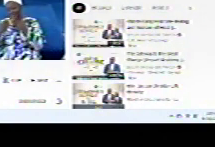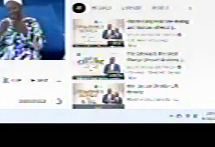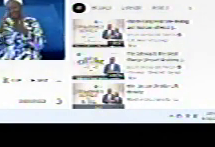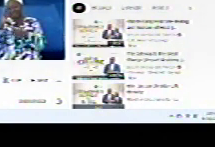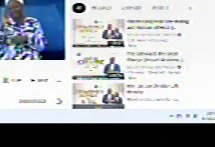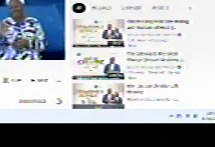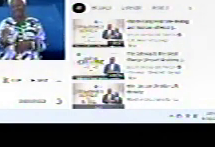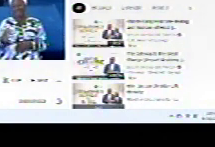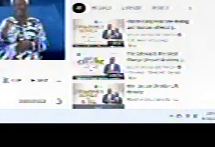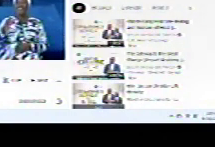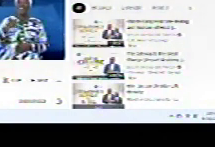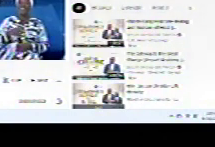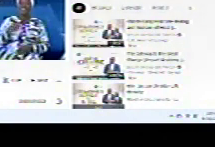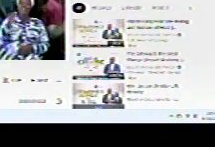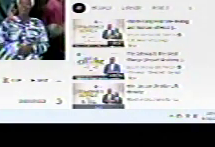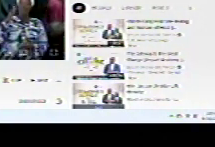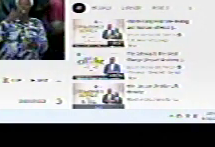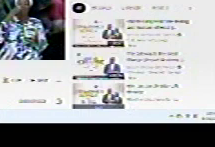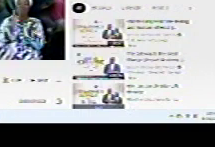Praise the Lord.